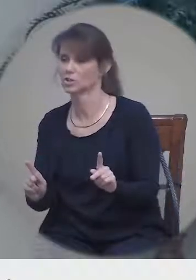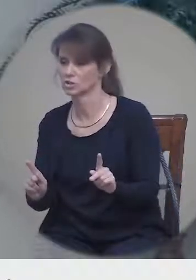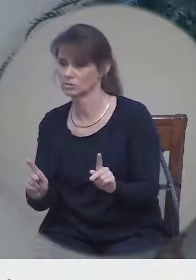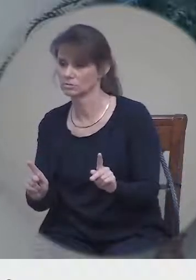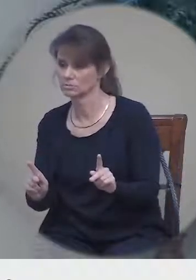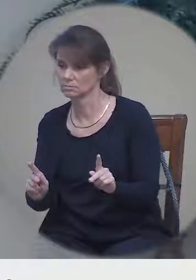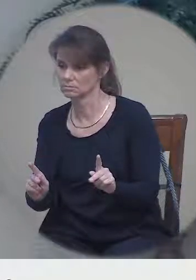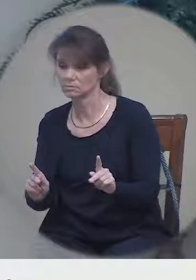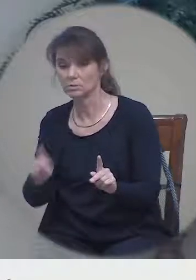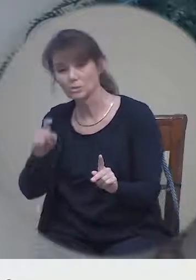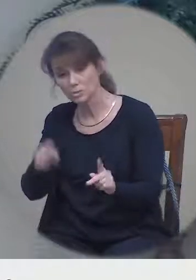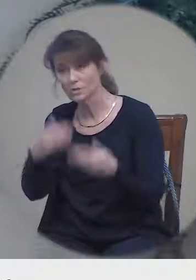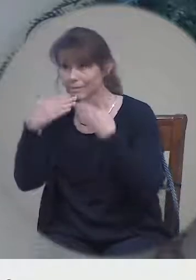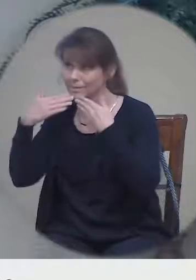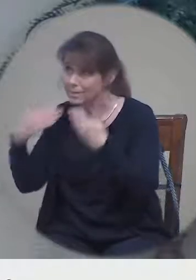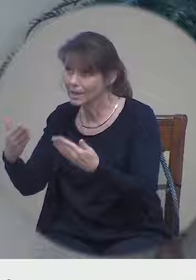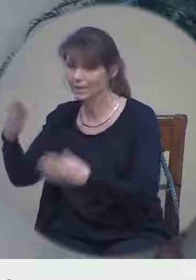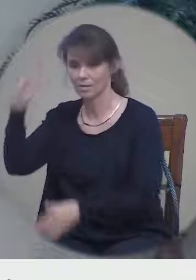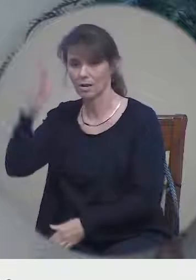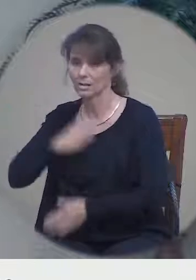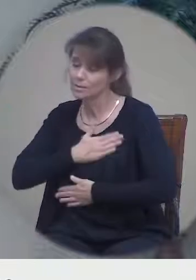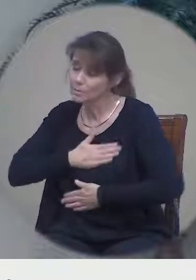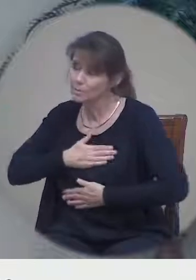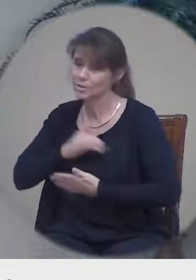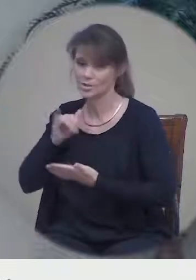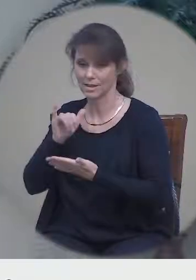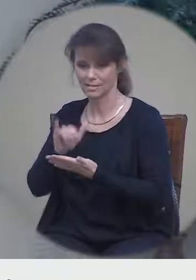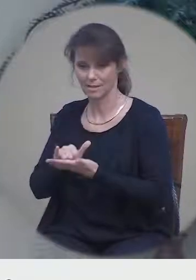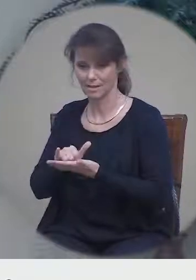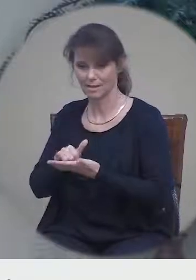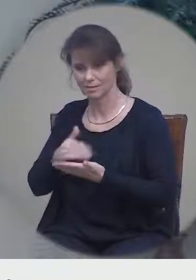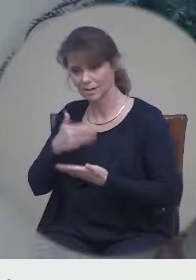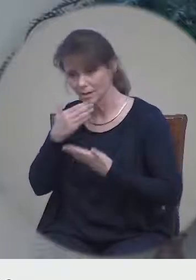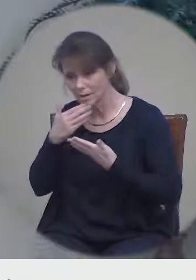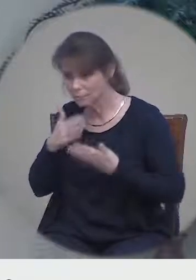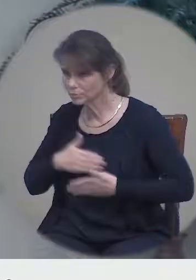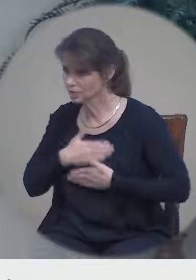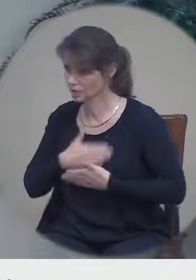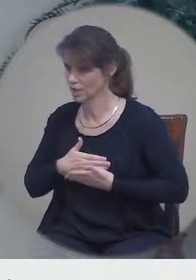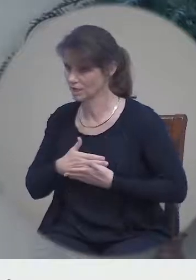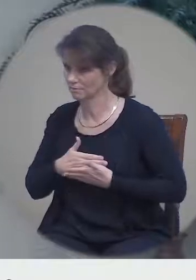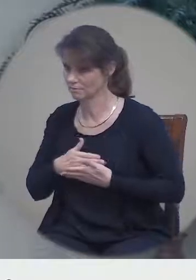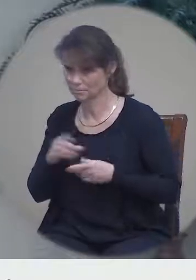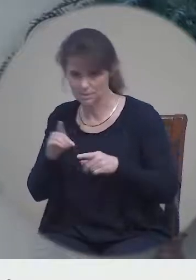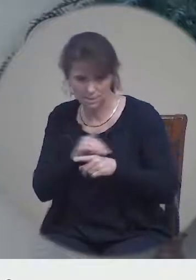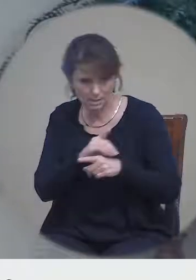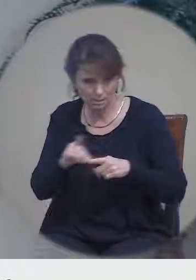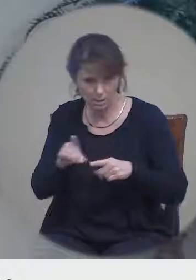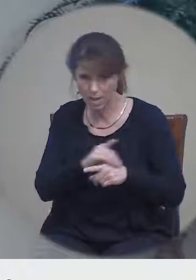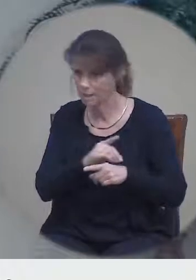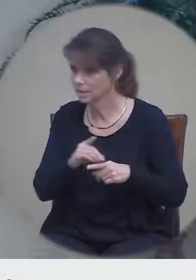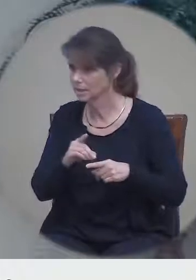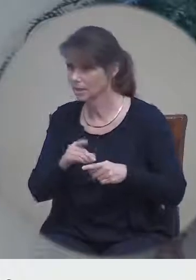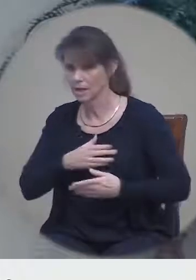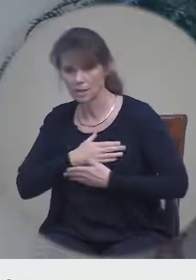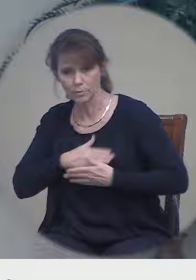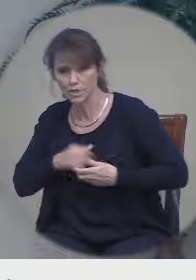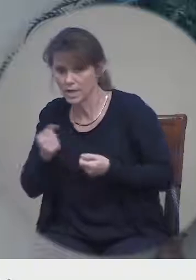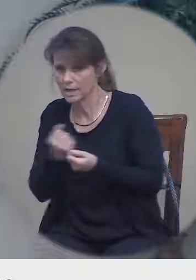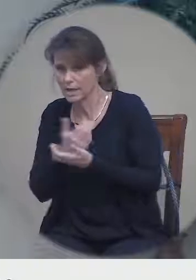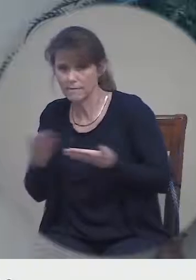Be thankful for it. Be appreciative for the things that you're going through to get there. Do not give